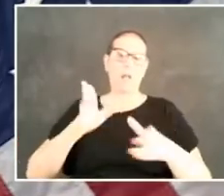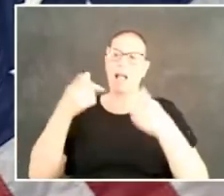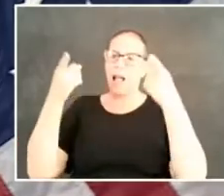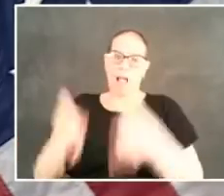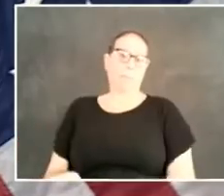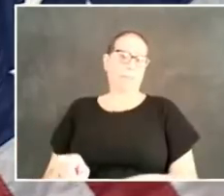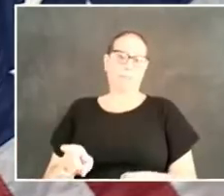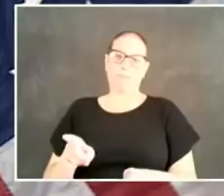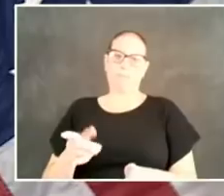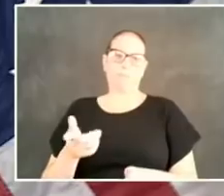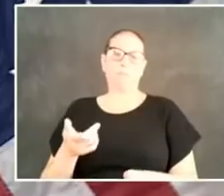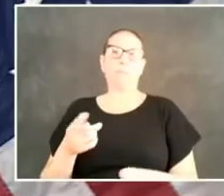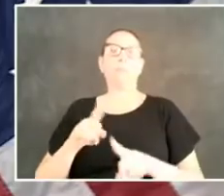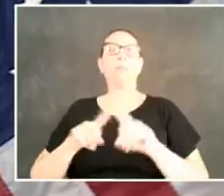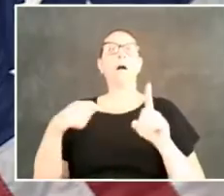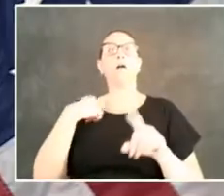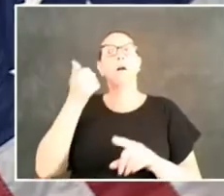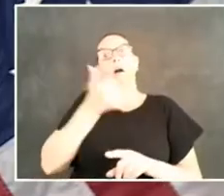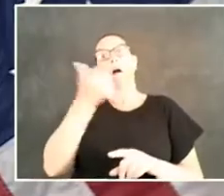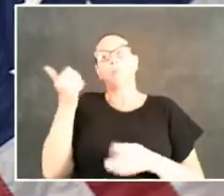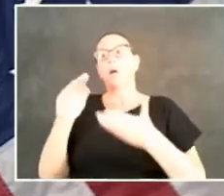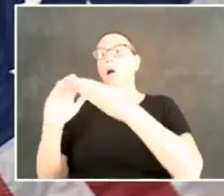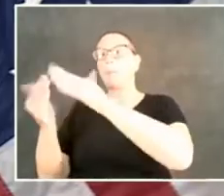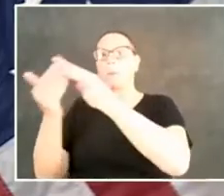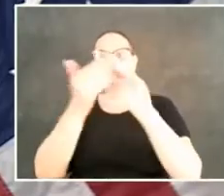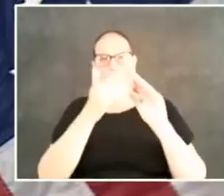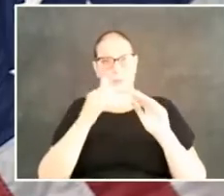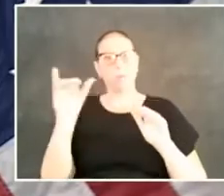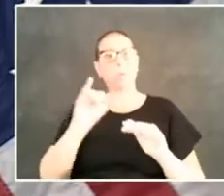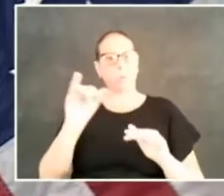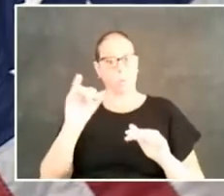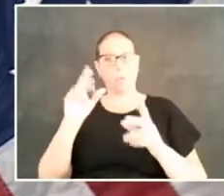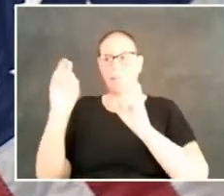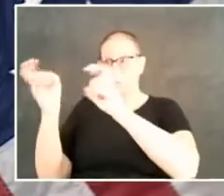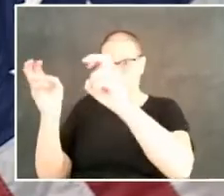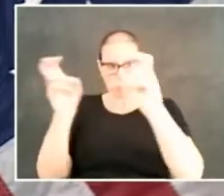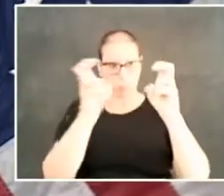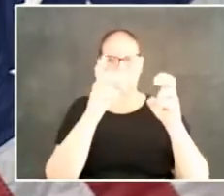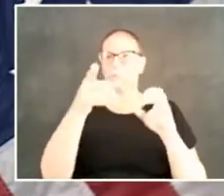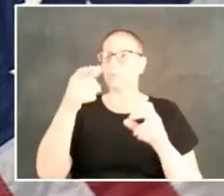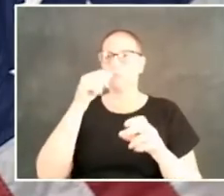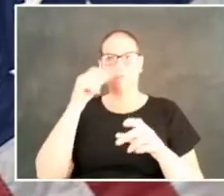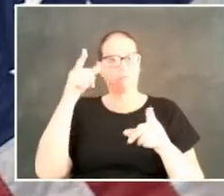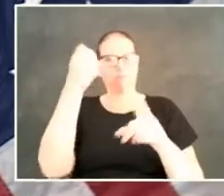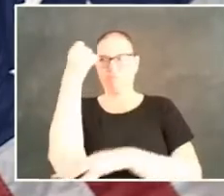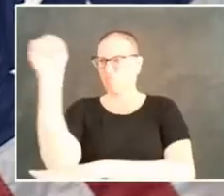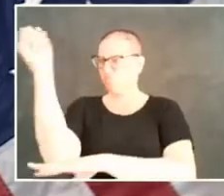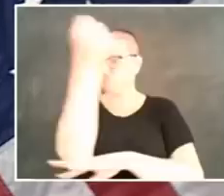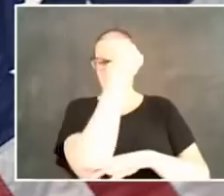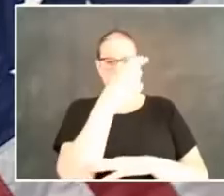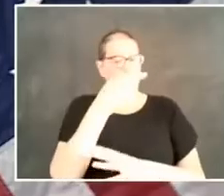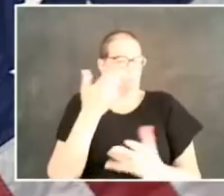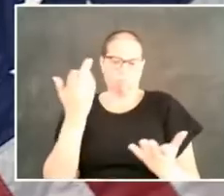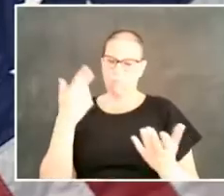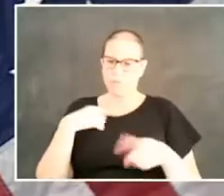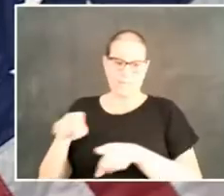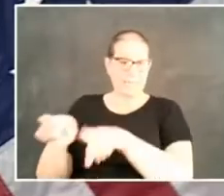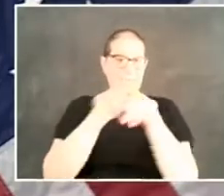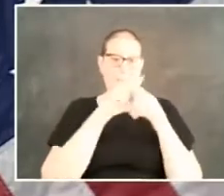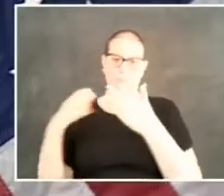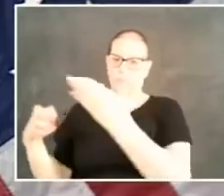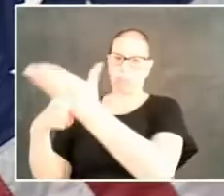deal with everyone equally. So again, that hierarchy, and I'm sure Commissioner Shea will add to